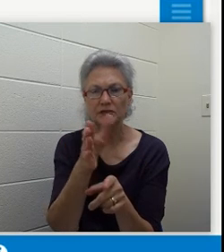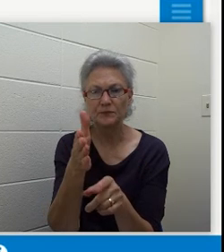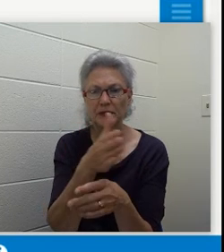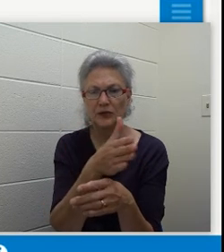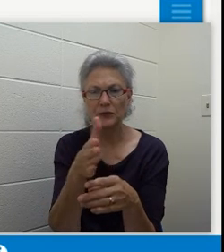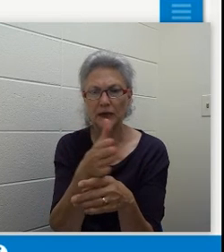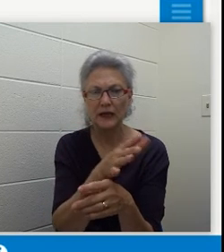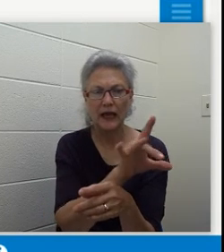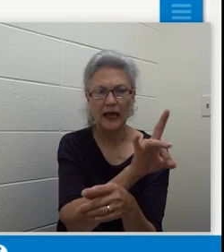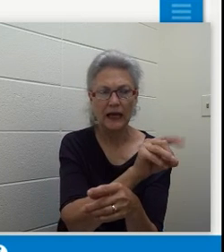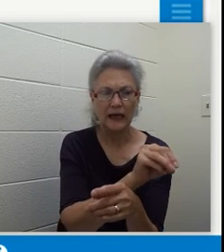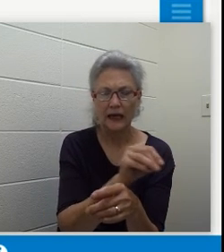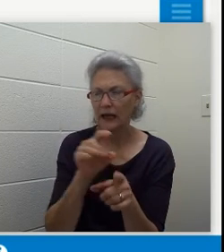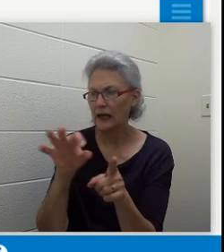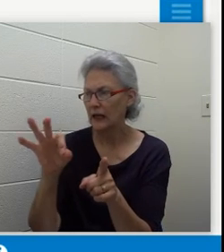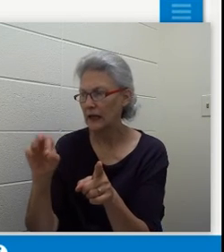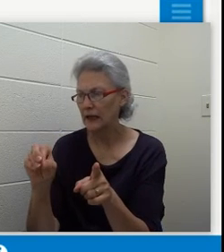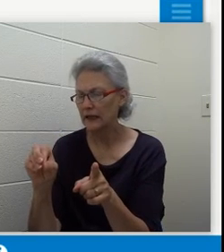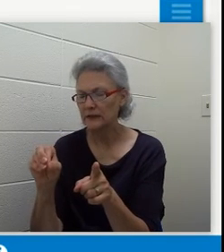So that means